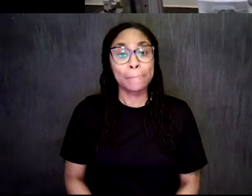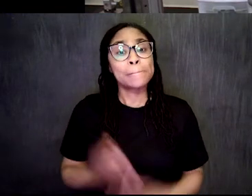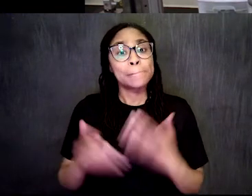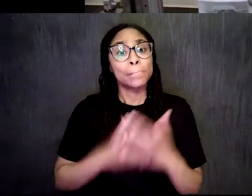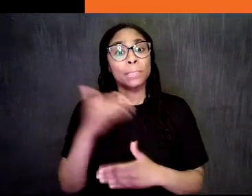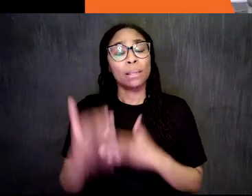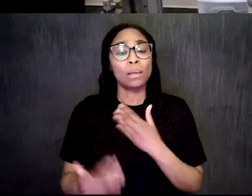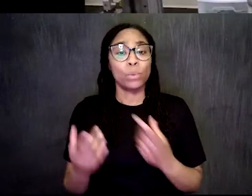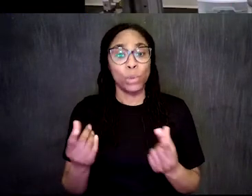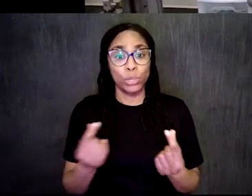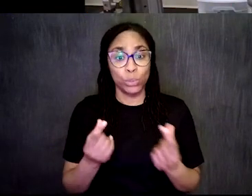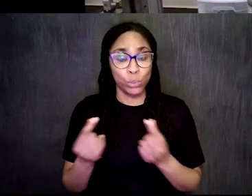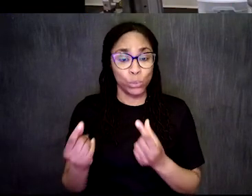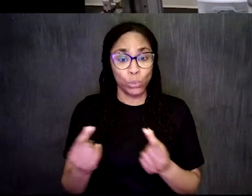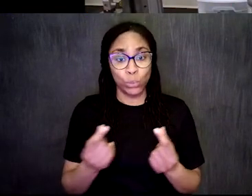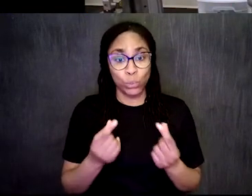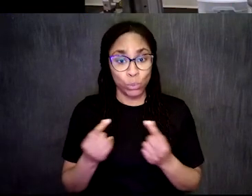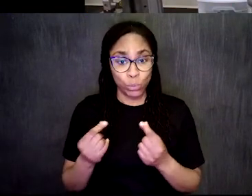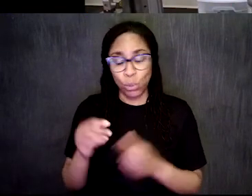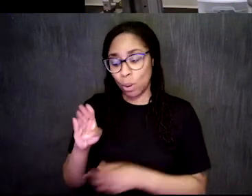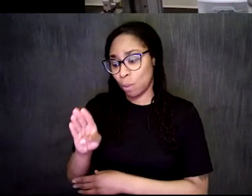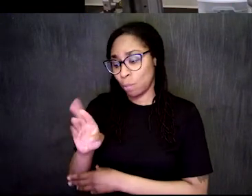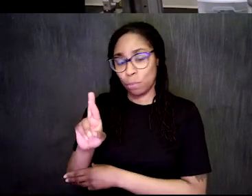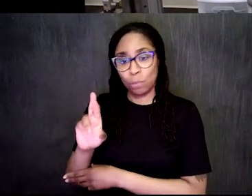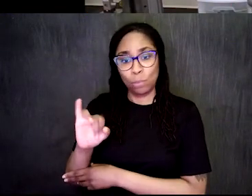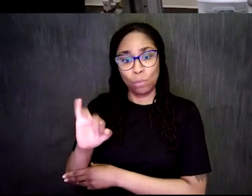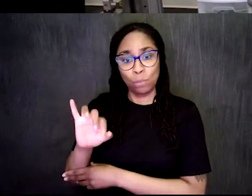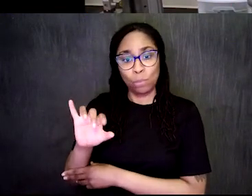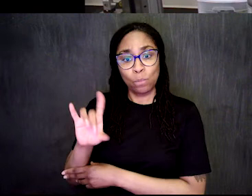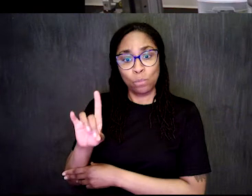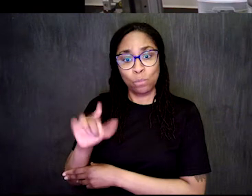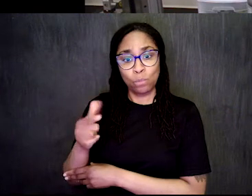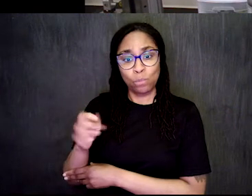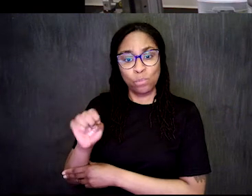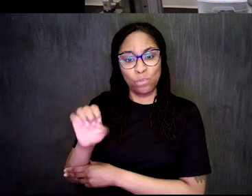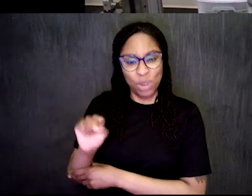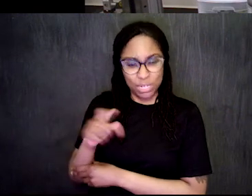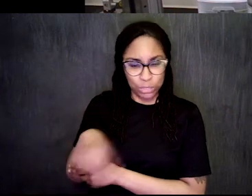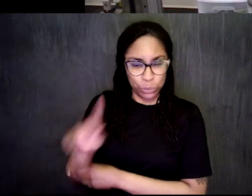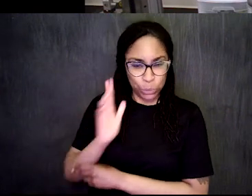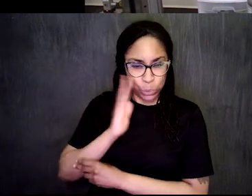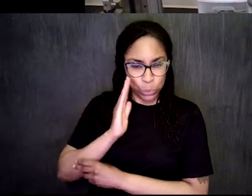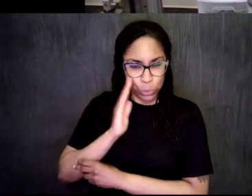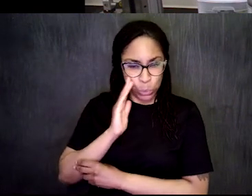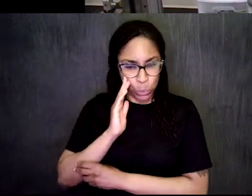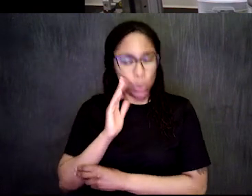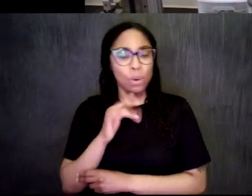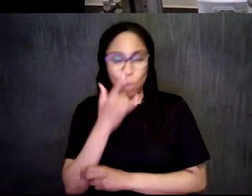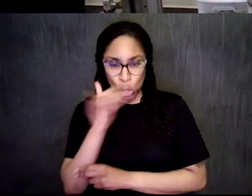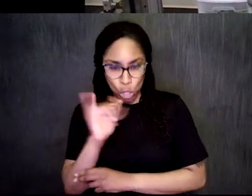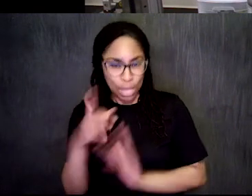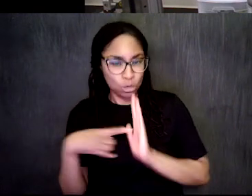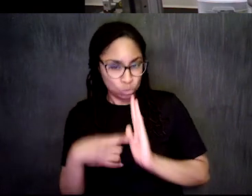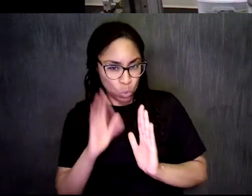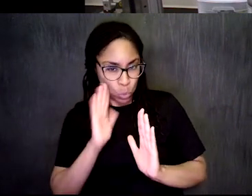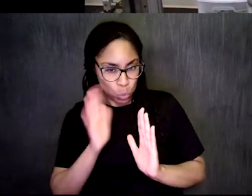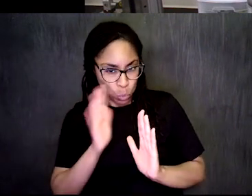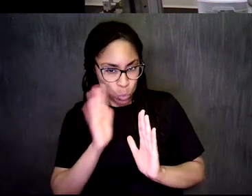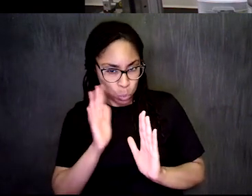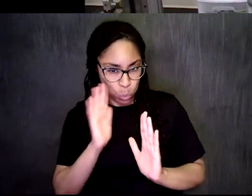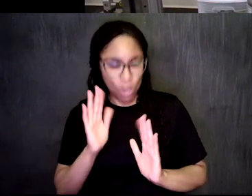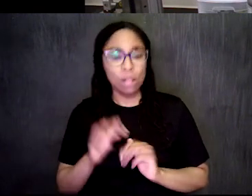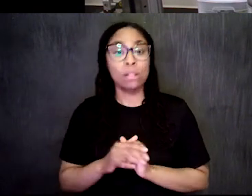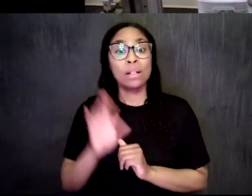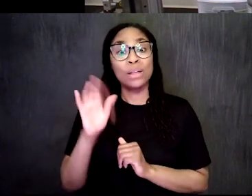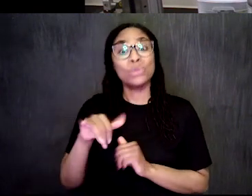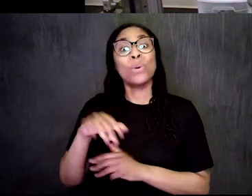Good. All right, the next exercise we're going to do is a bridge. I'm sure a lot of you are familiar with bridges. So the goal of this exercise